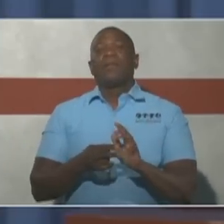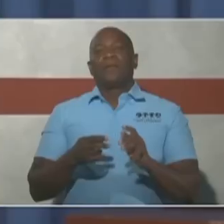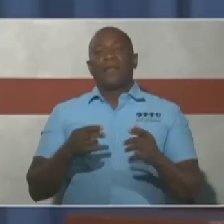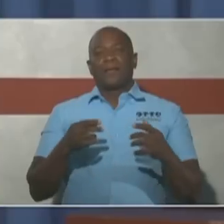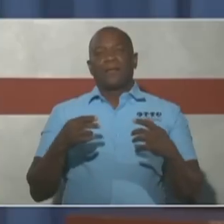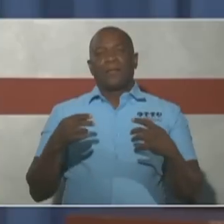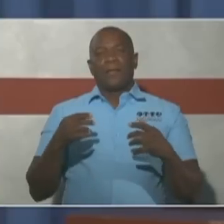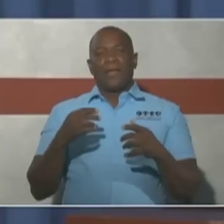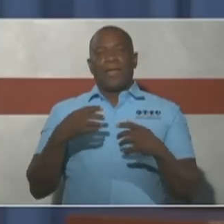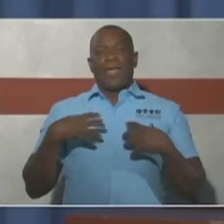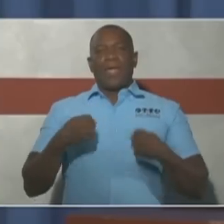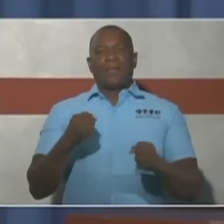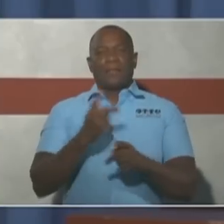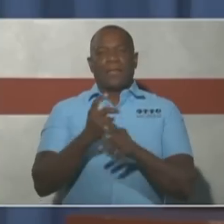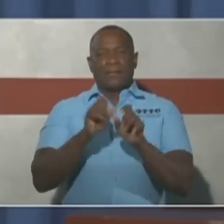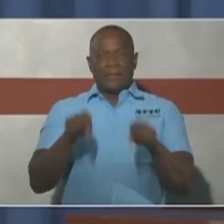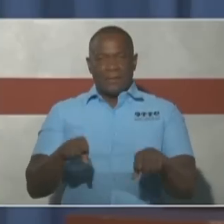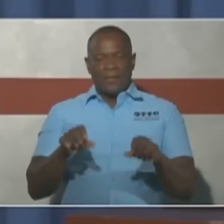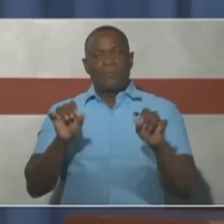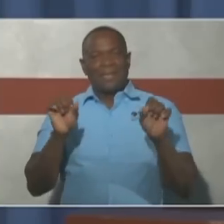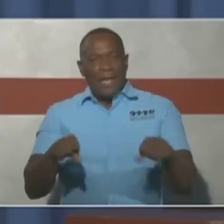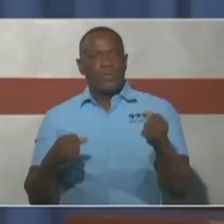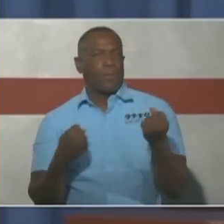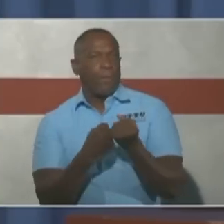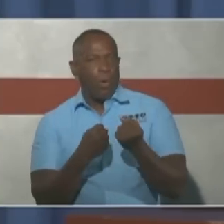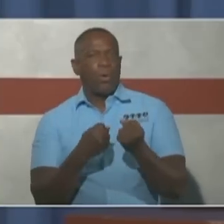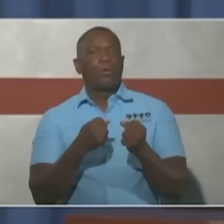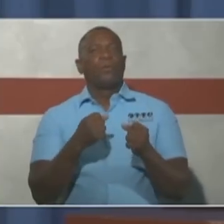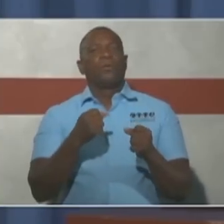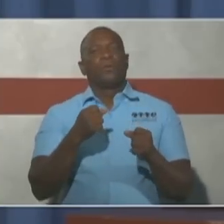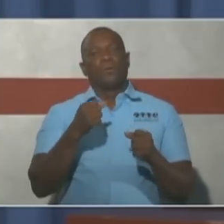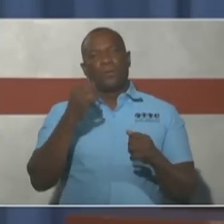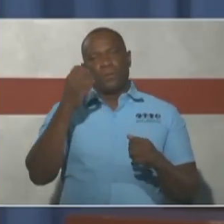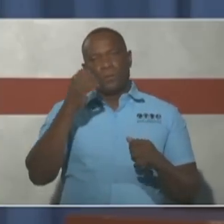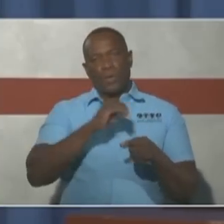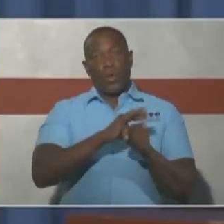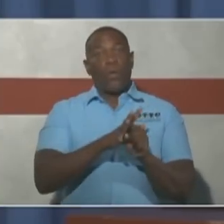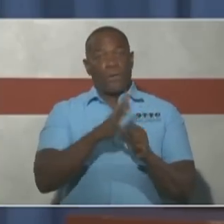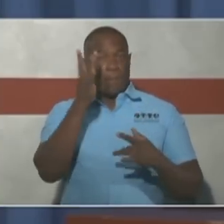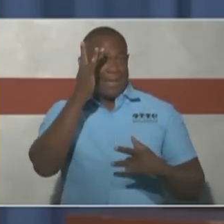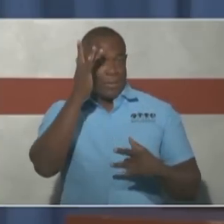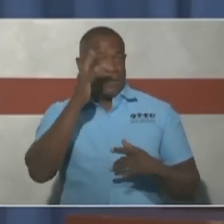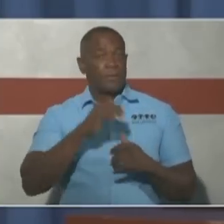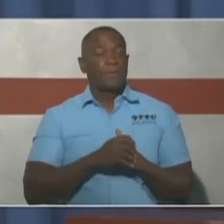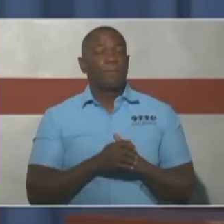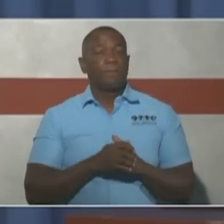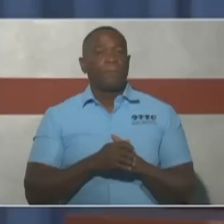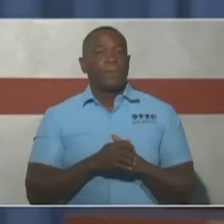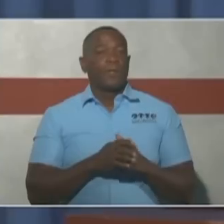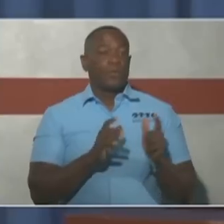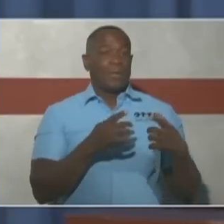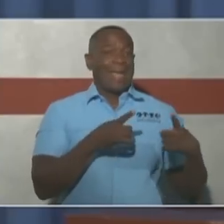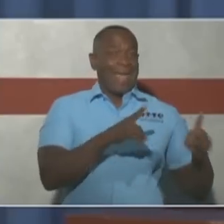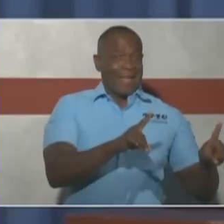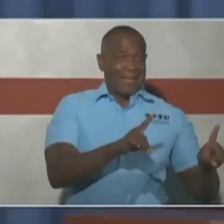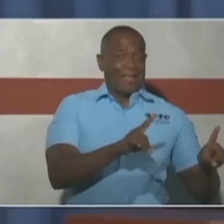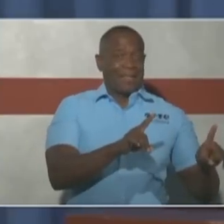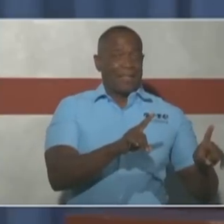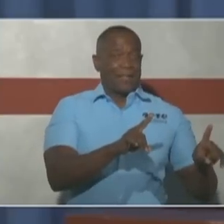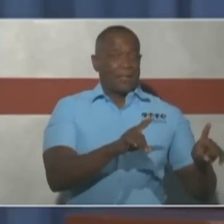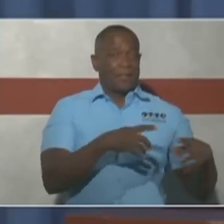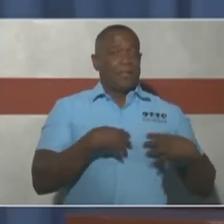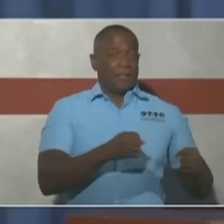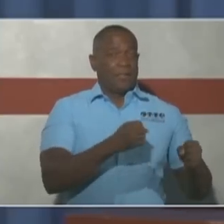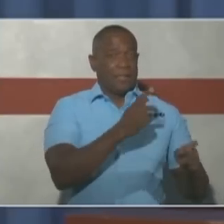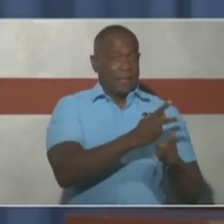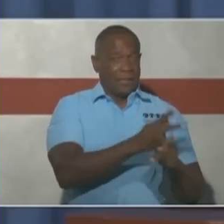prevention and control. So there is capacity within the parallel healthcare system, as you all would have known, and we would have discussed extensively.